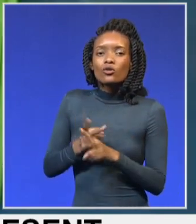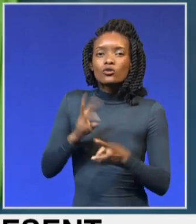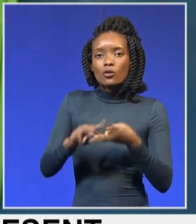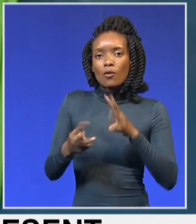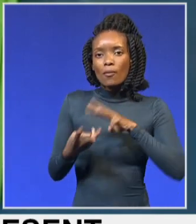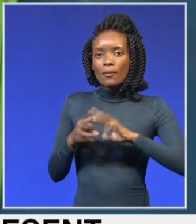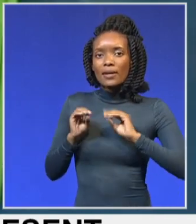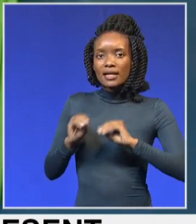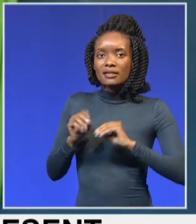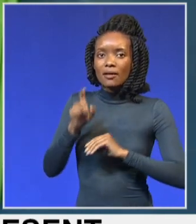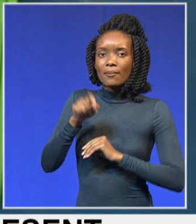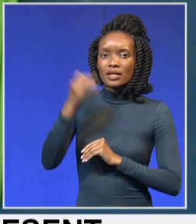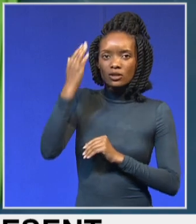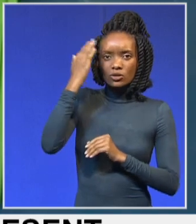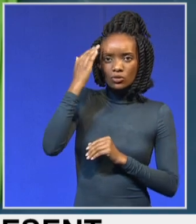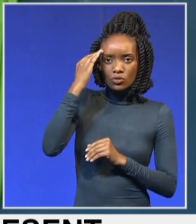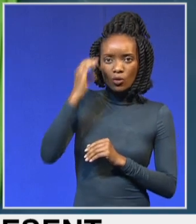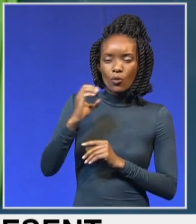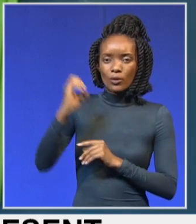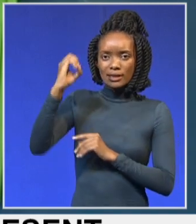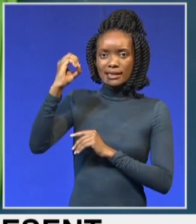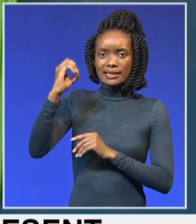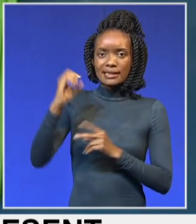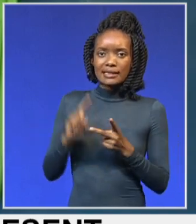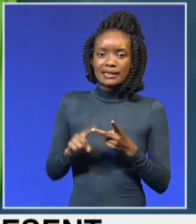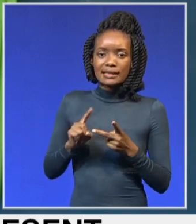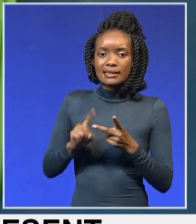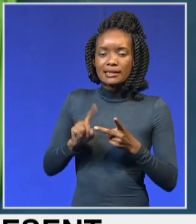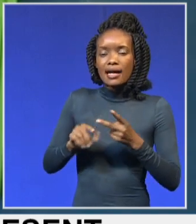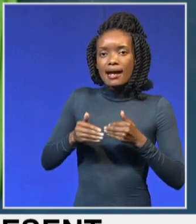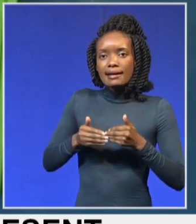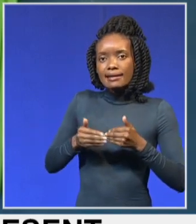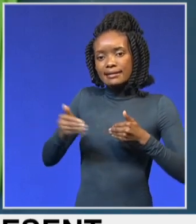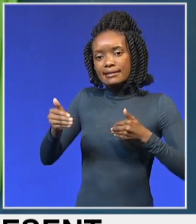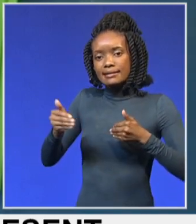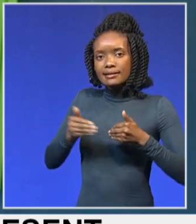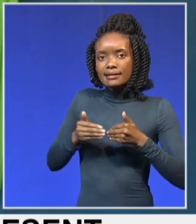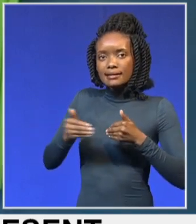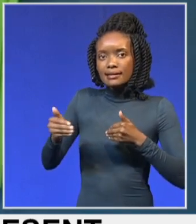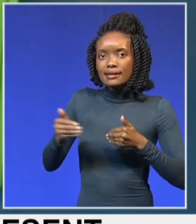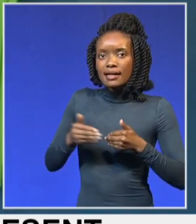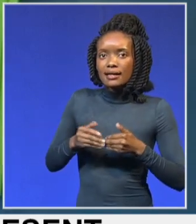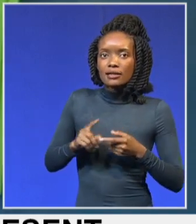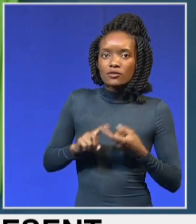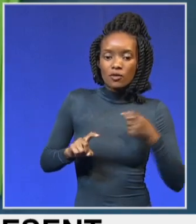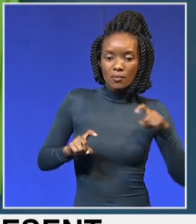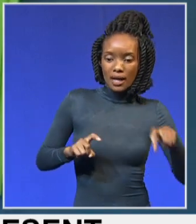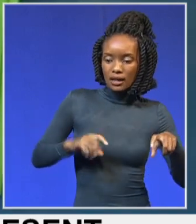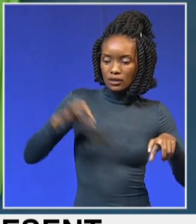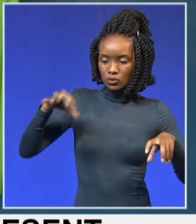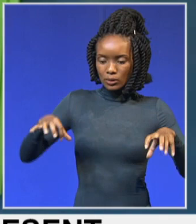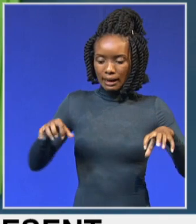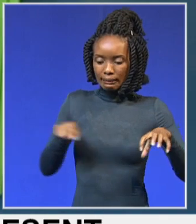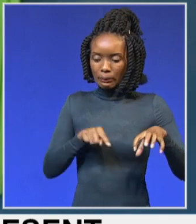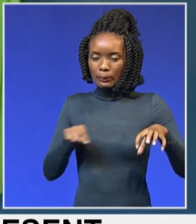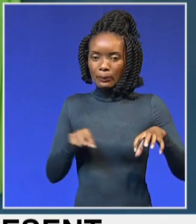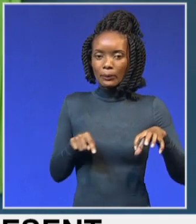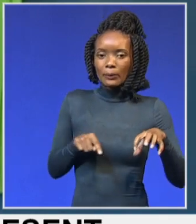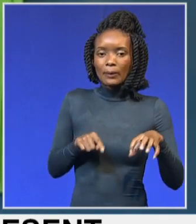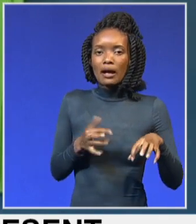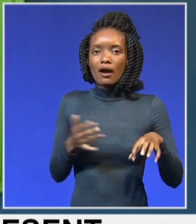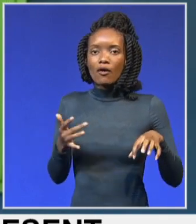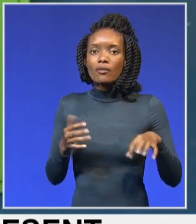about degrees and distance, how to measure the distance from the base up until the mission. And after school, they can